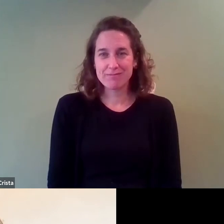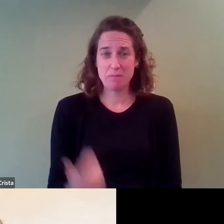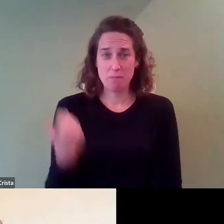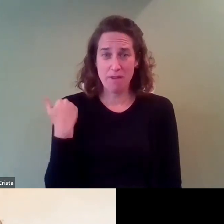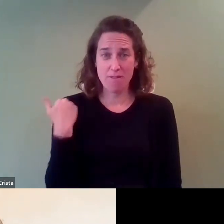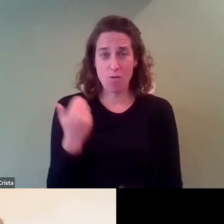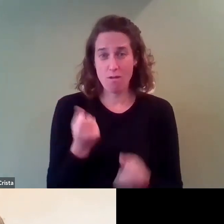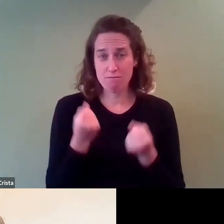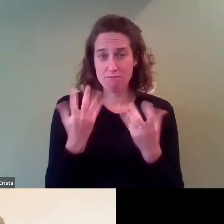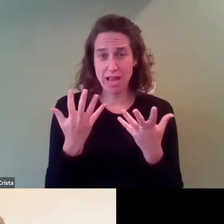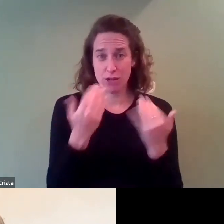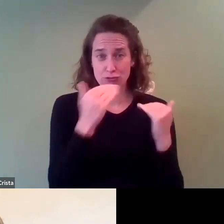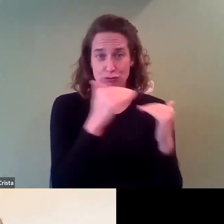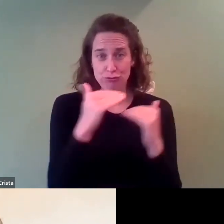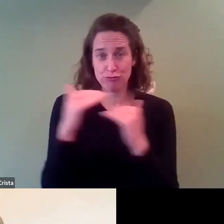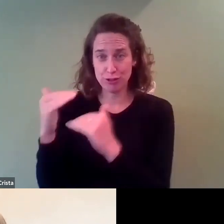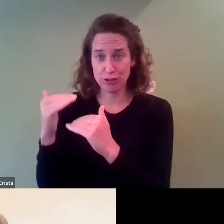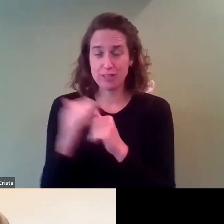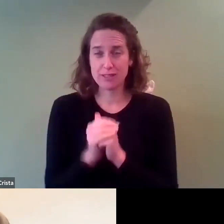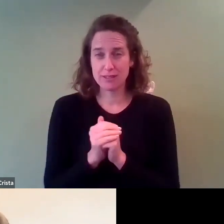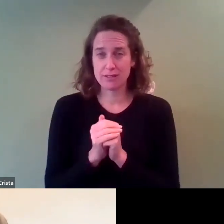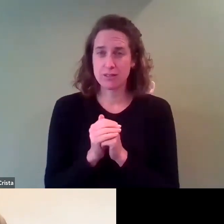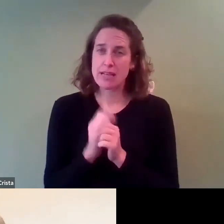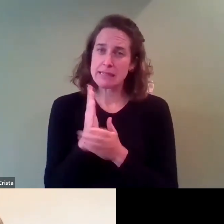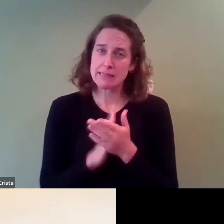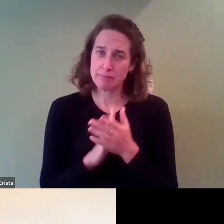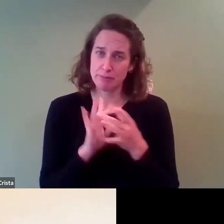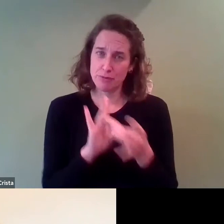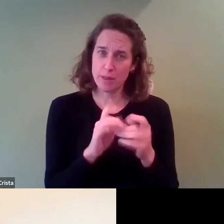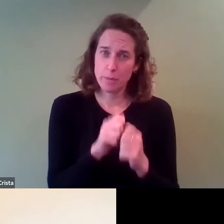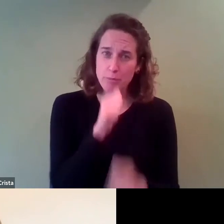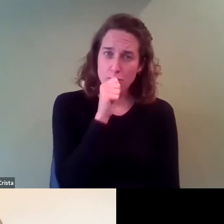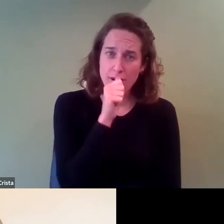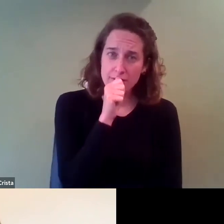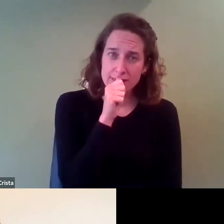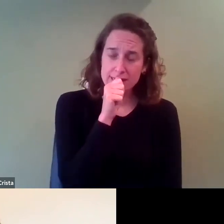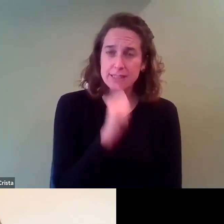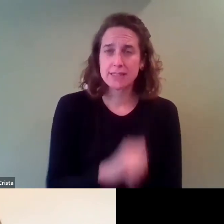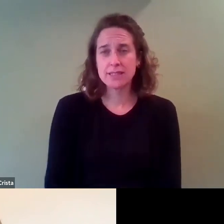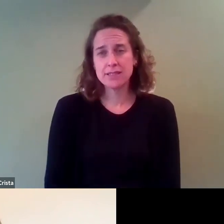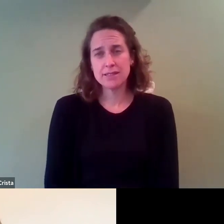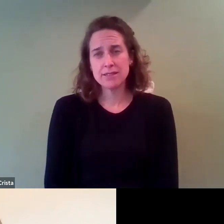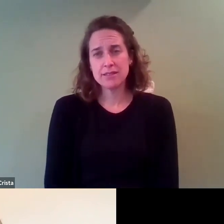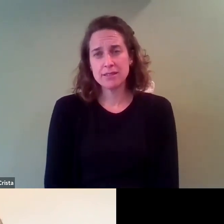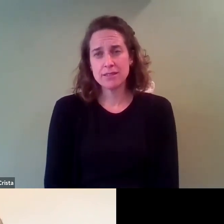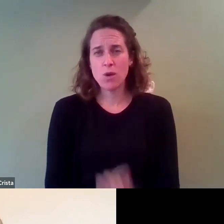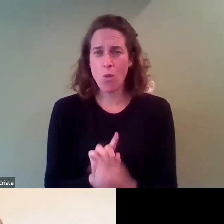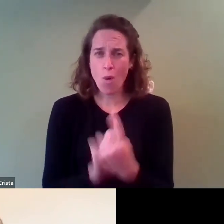at the time. Restrictions around privacy and, just